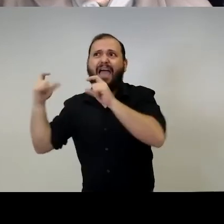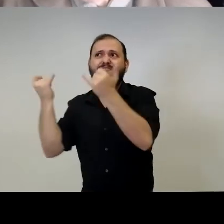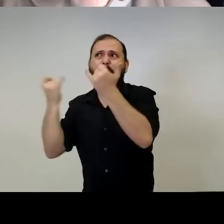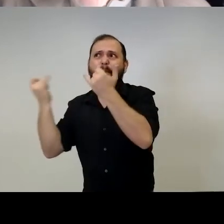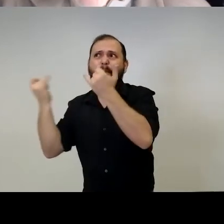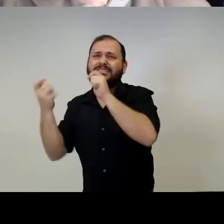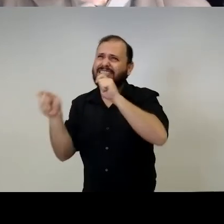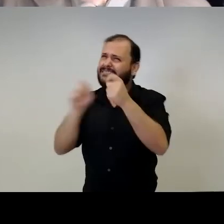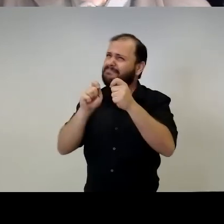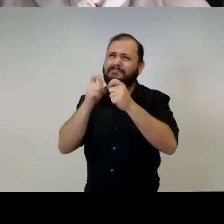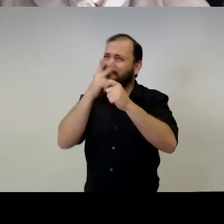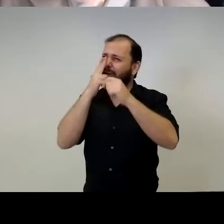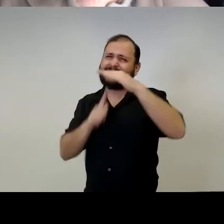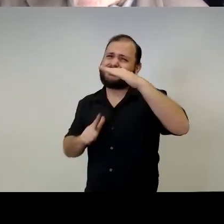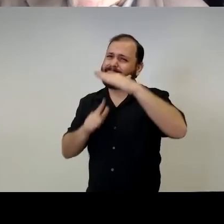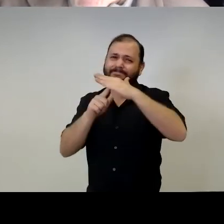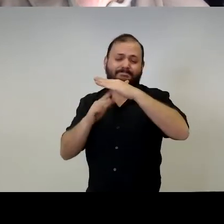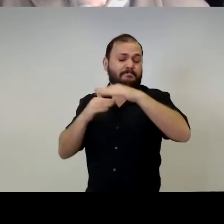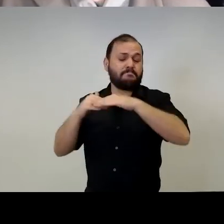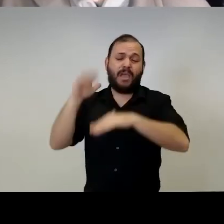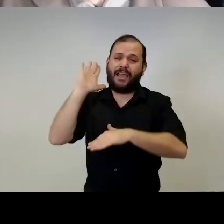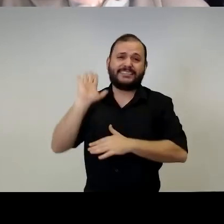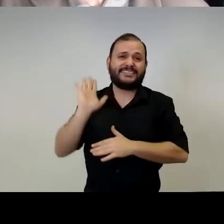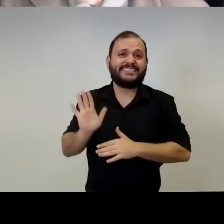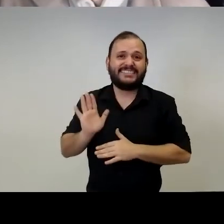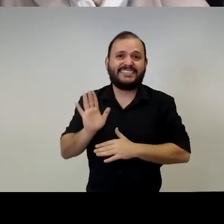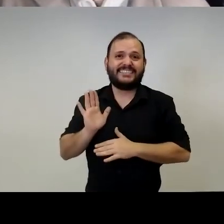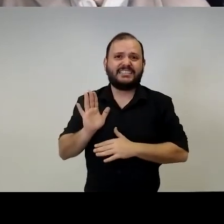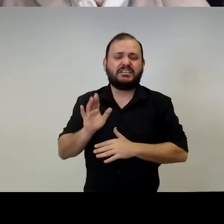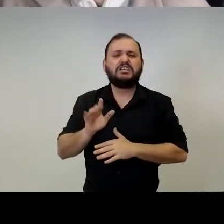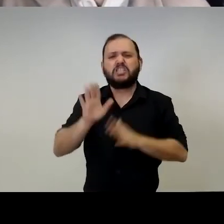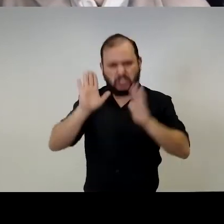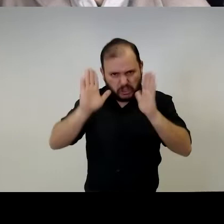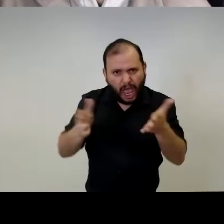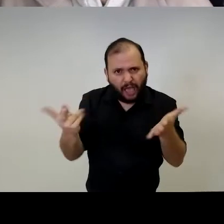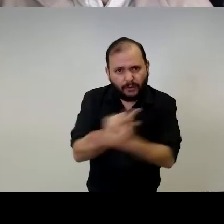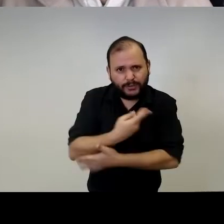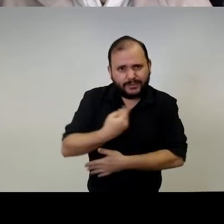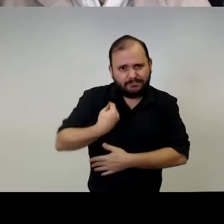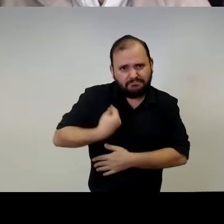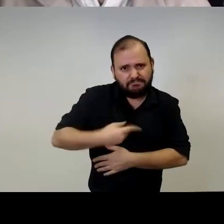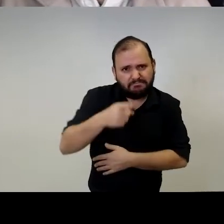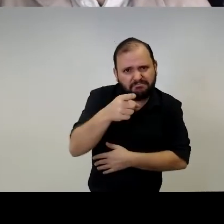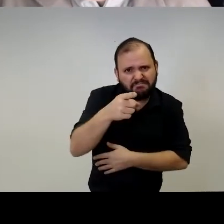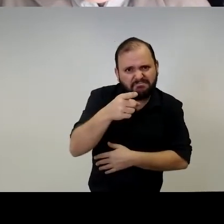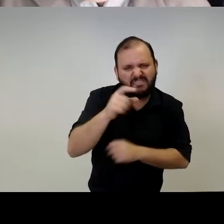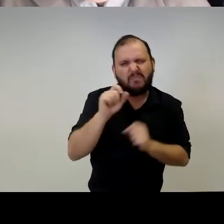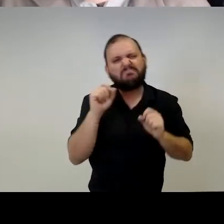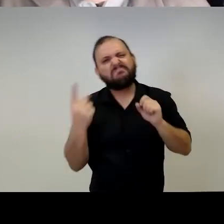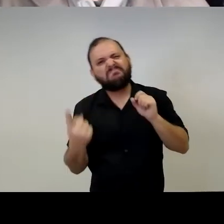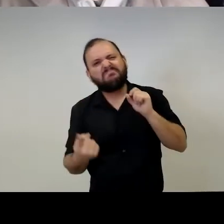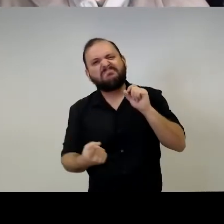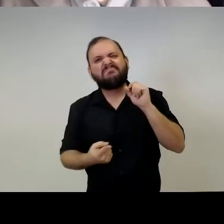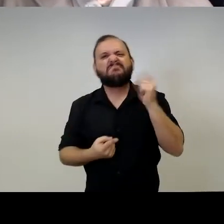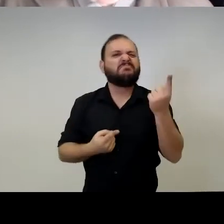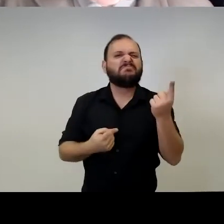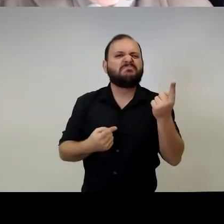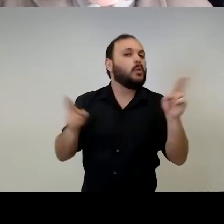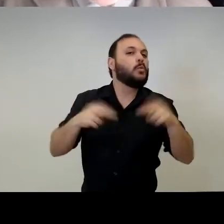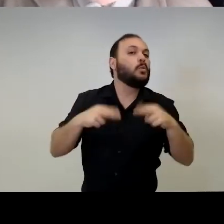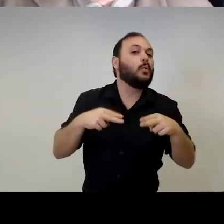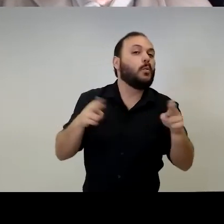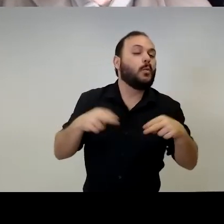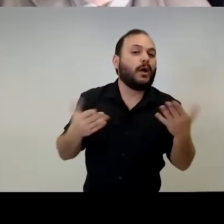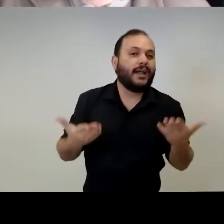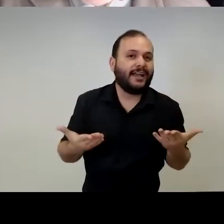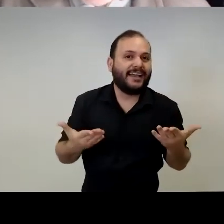Never, sometimes, rather frequently, or very frequently. And then you look at various settings, in conference